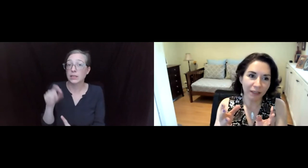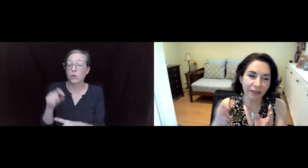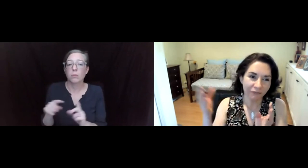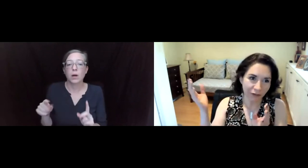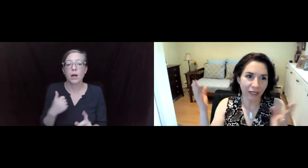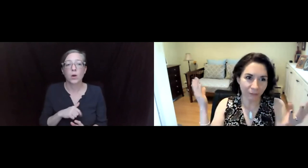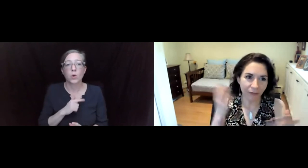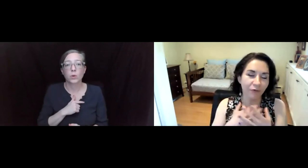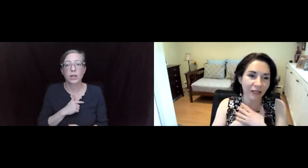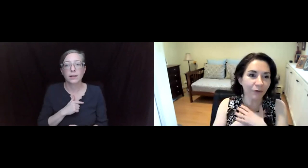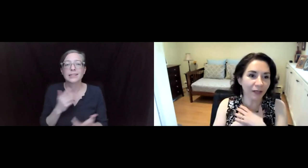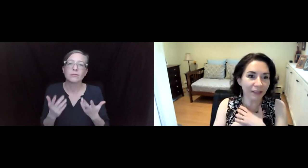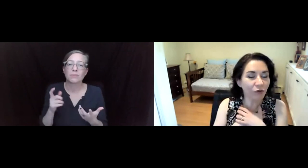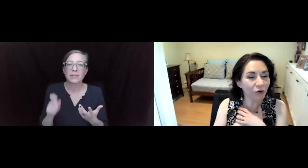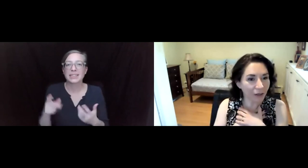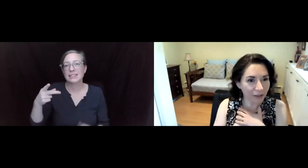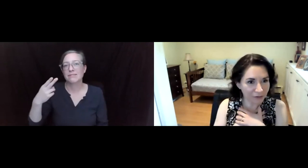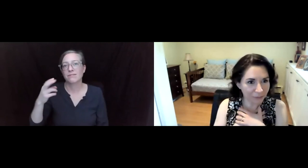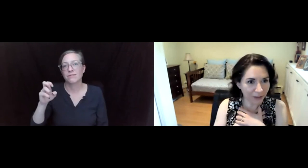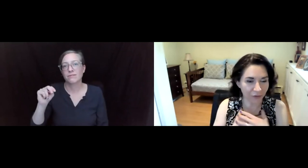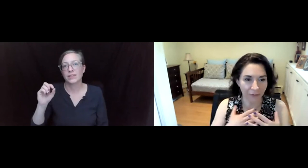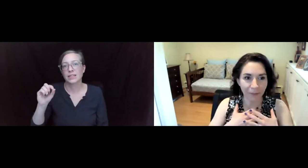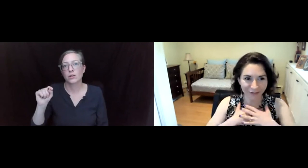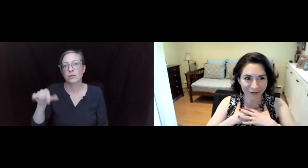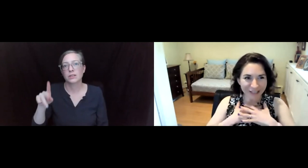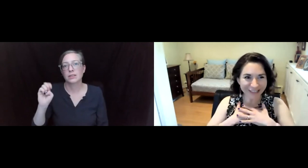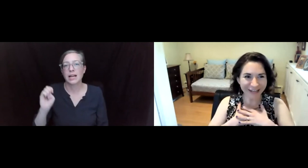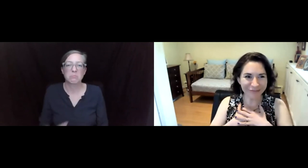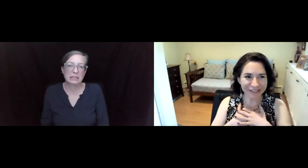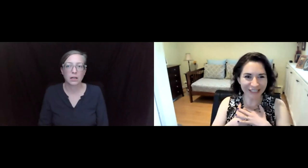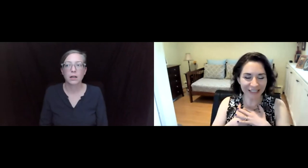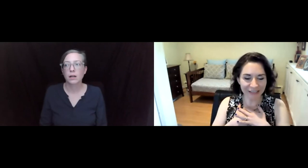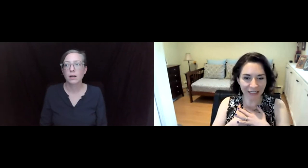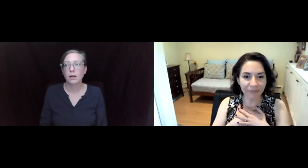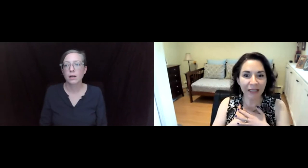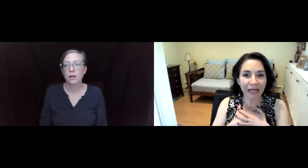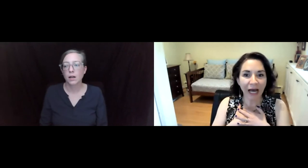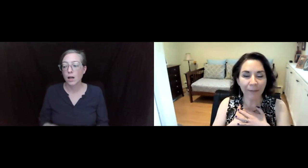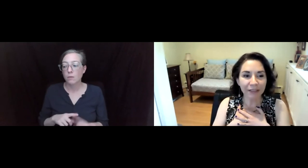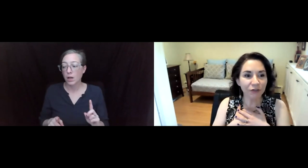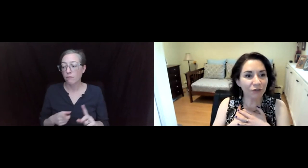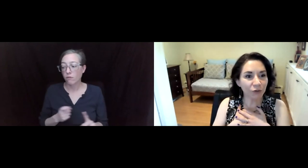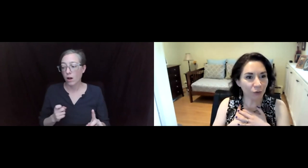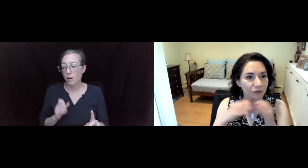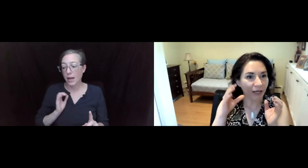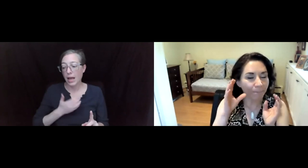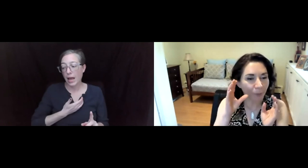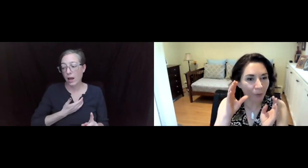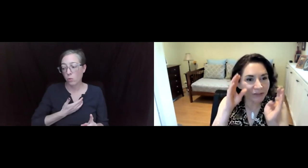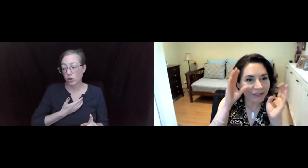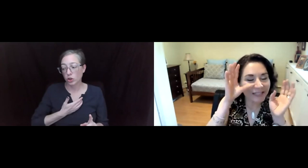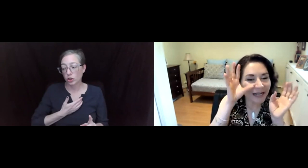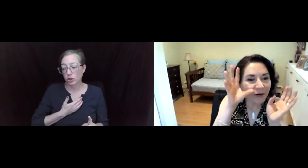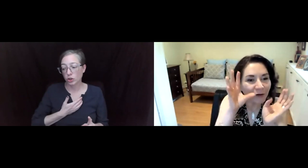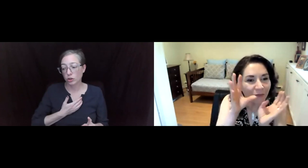we might need a phenotype, and for that we might need our collaborators in biology. But from our side, from the engineering side, I might turn to use